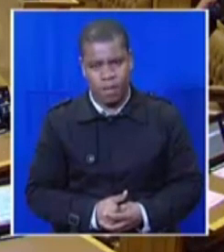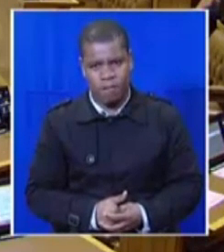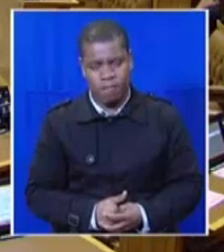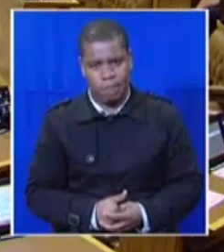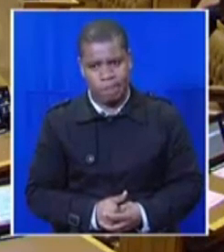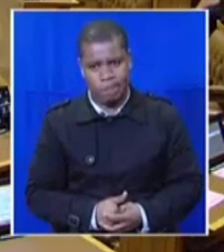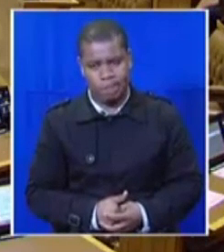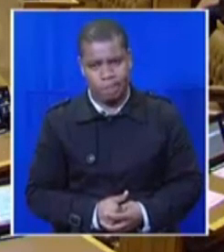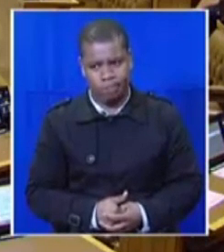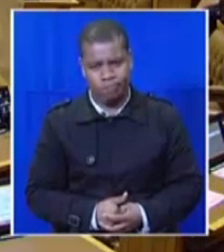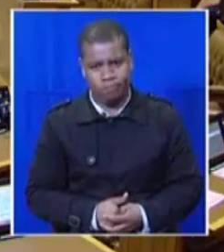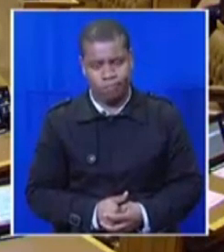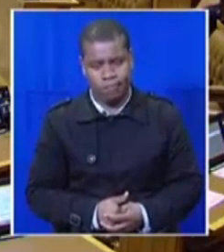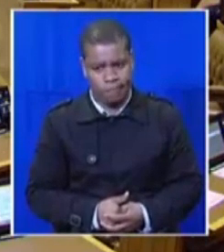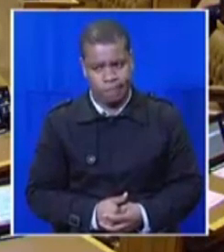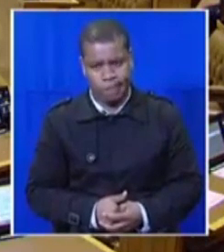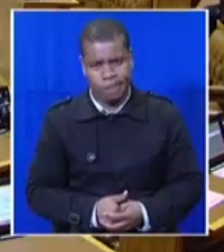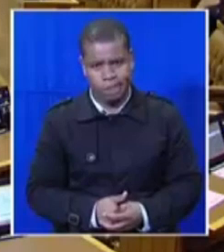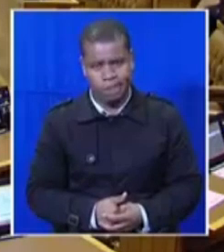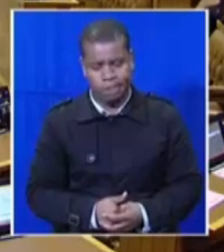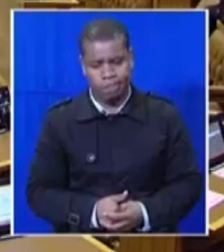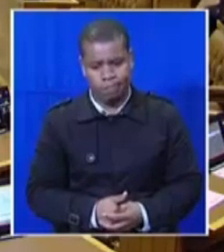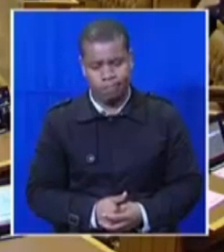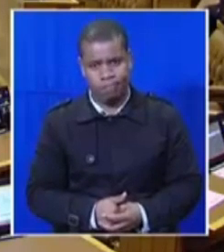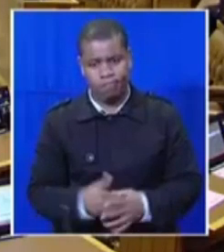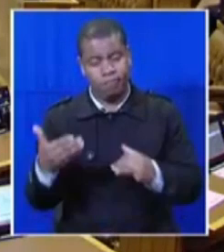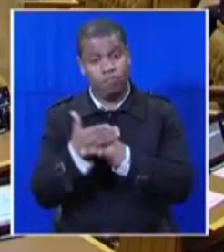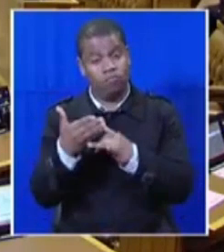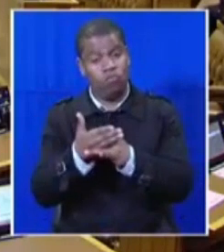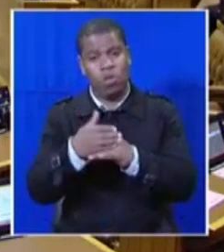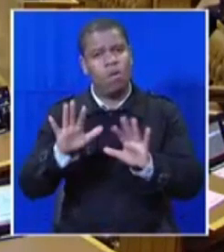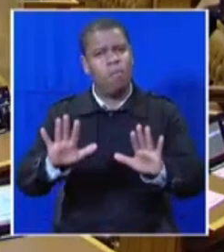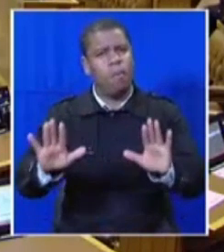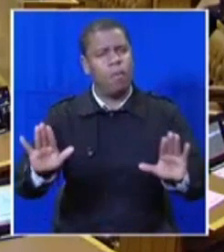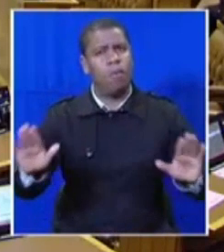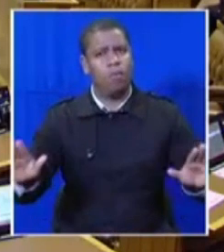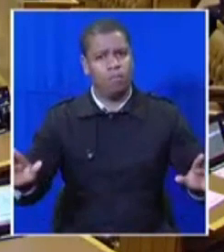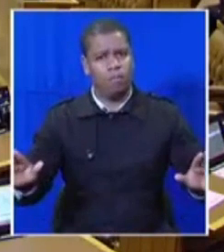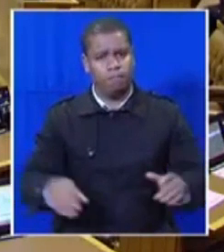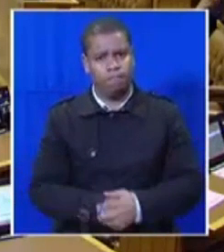Hayi ngiyabonga At this time- mhlonishwa ngiyabonga lapha No, no, no, ngaphambili. no, no, no, no, no. Ubani usigazozo la?